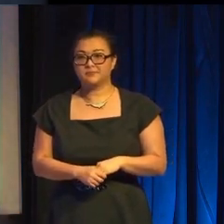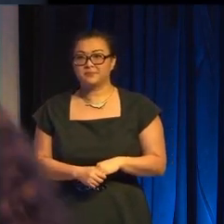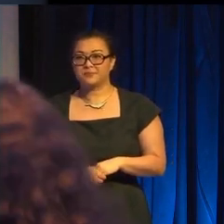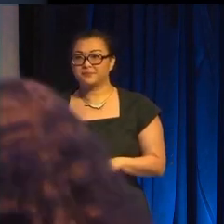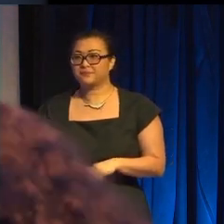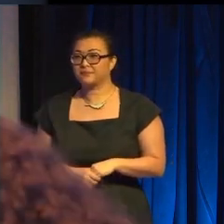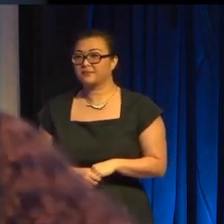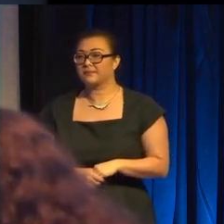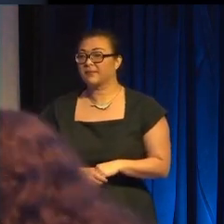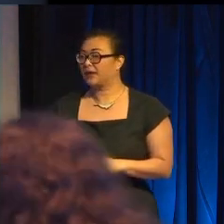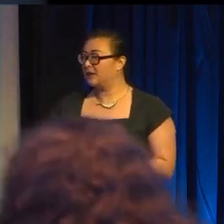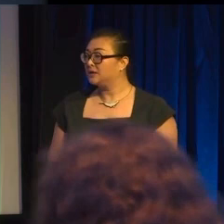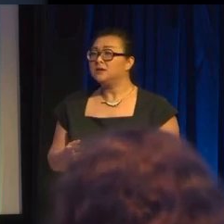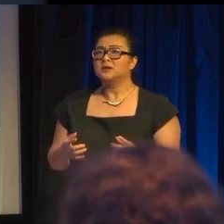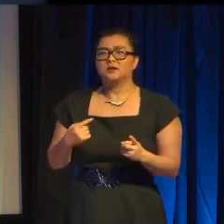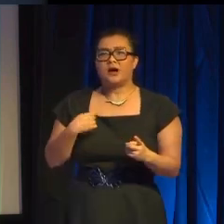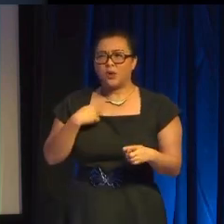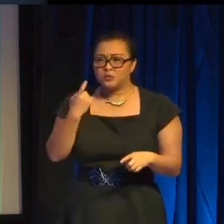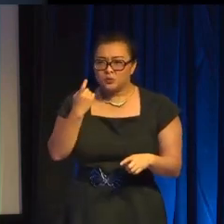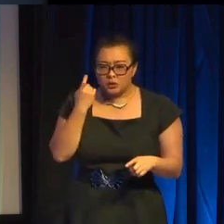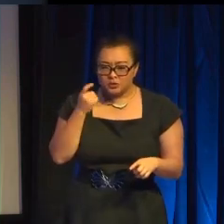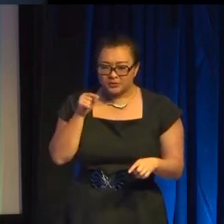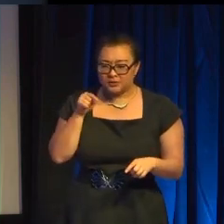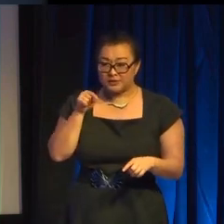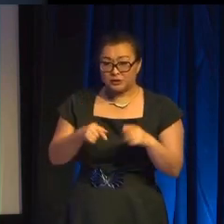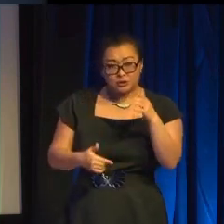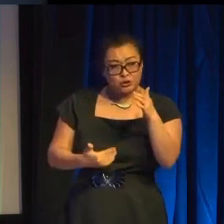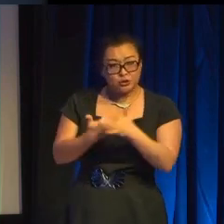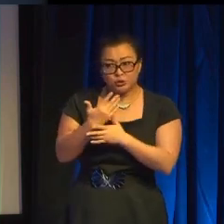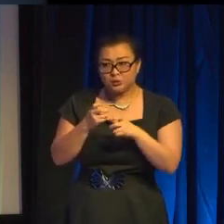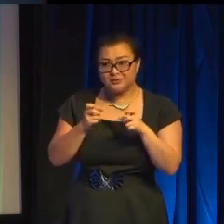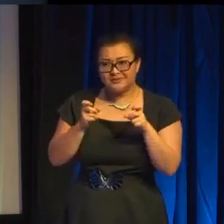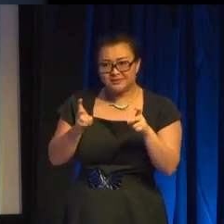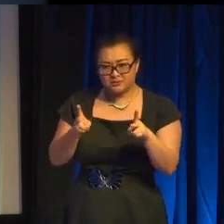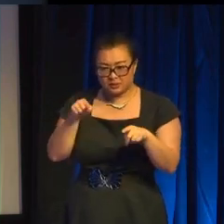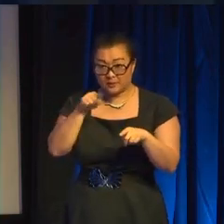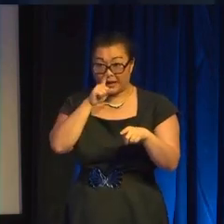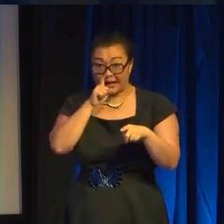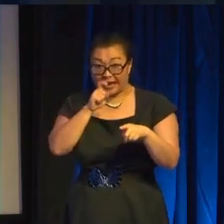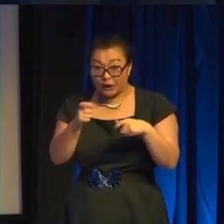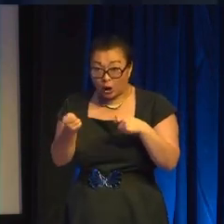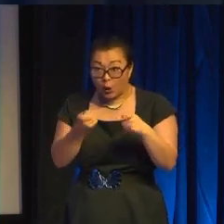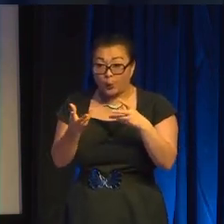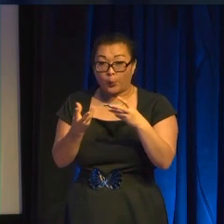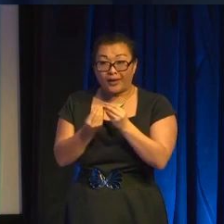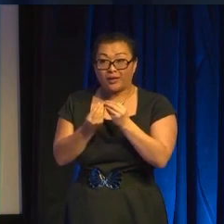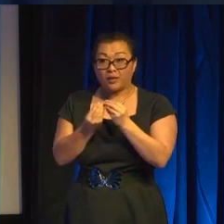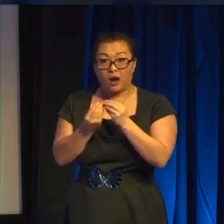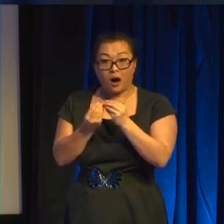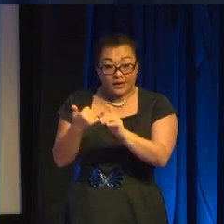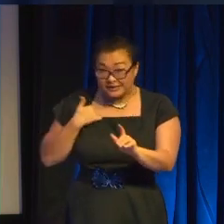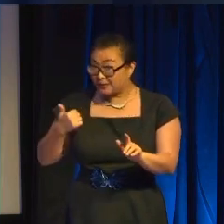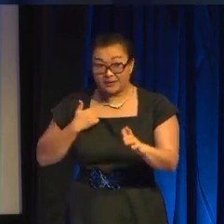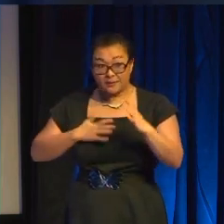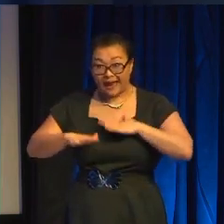I was wondering, does this new system allow for some unexpected behavior in terms of emergent gameplay? That's exactly the right